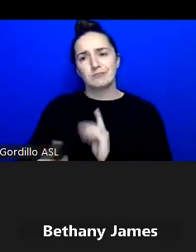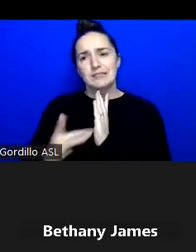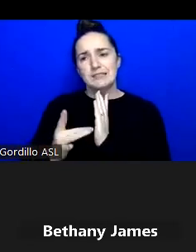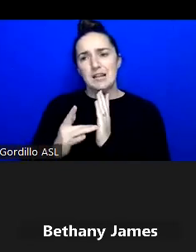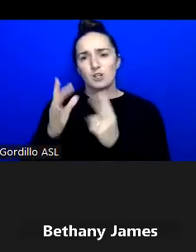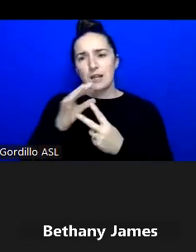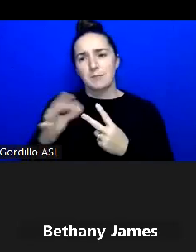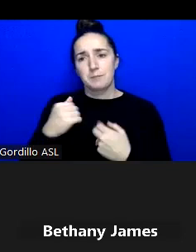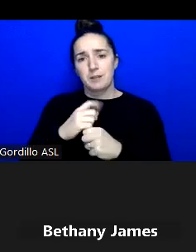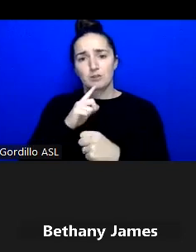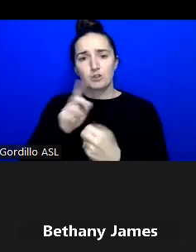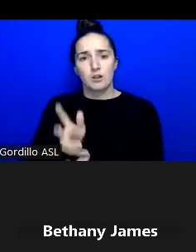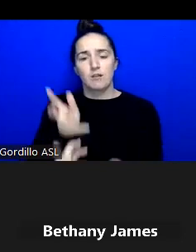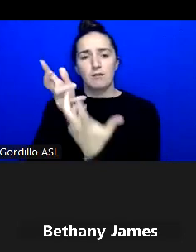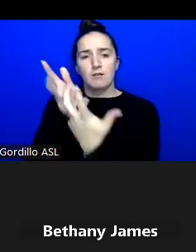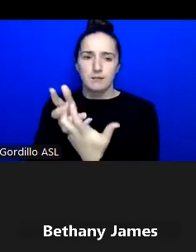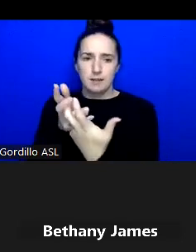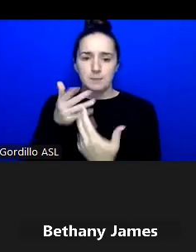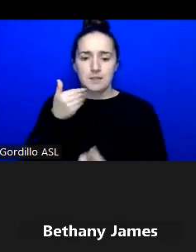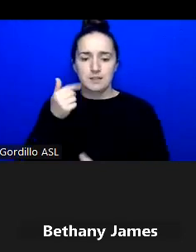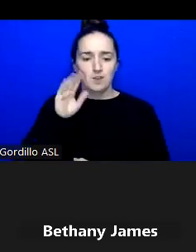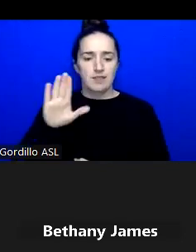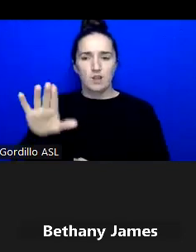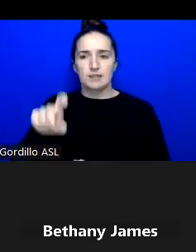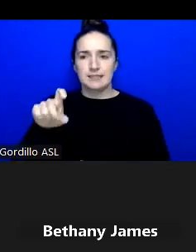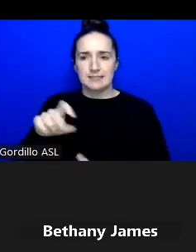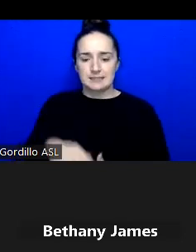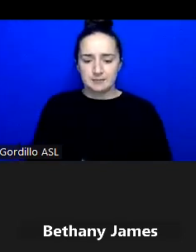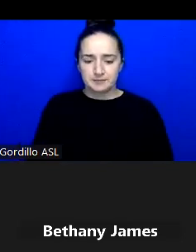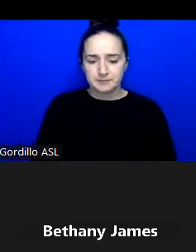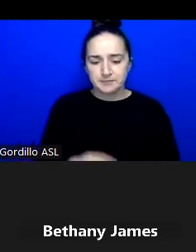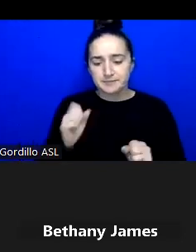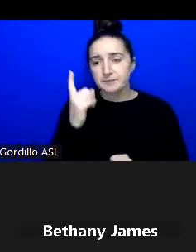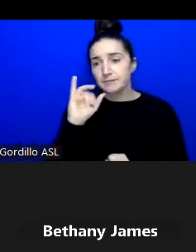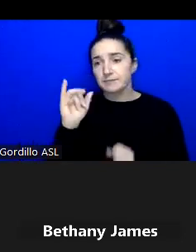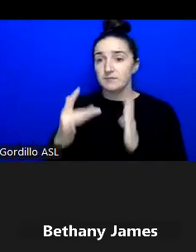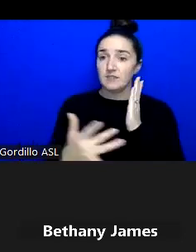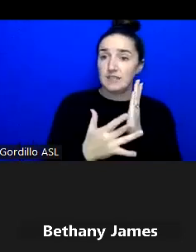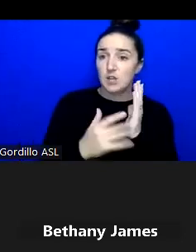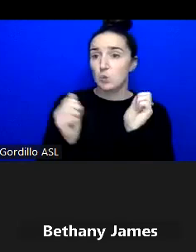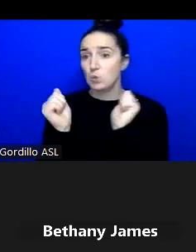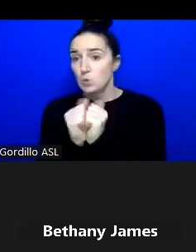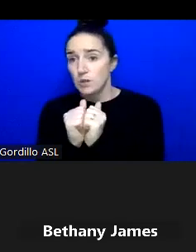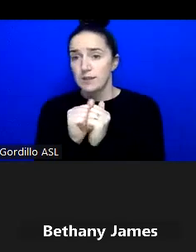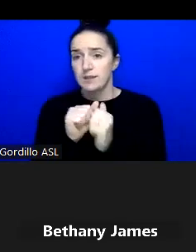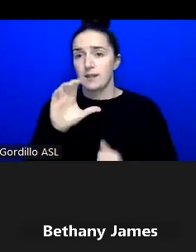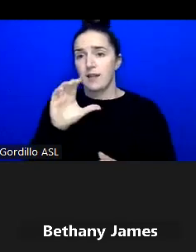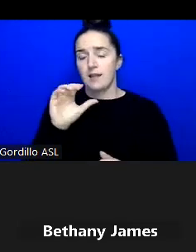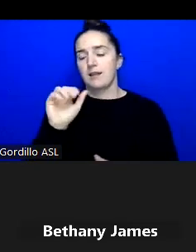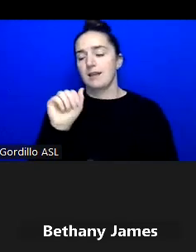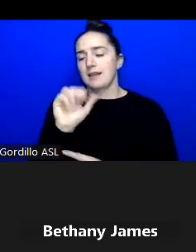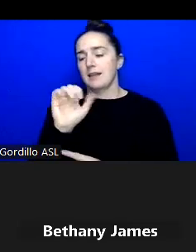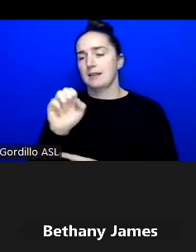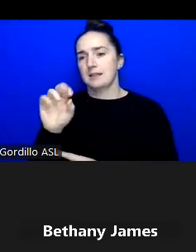best match for those patient needs. That also looks like technology with accessories. So sometimes a patient is in a